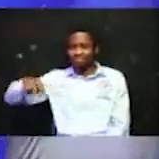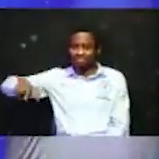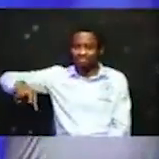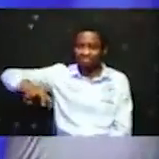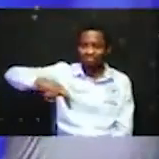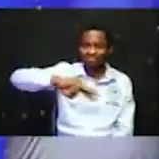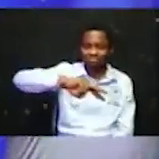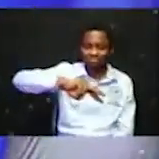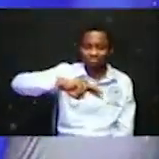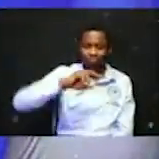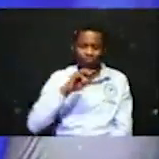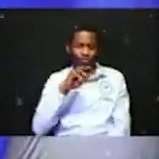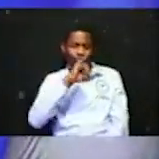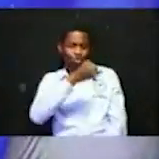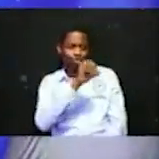without